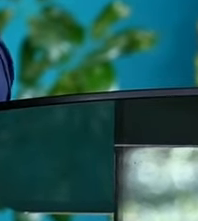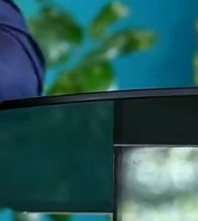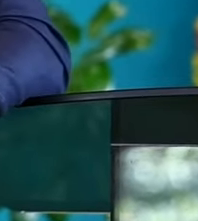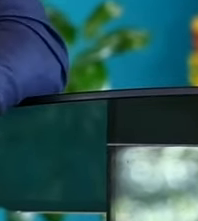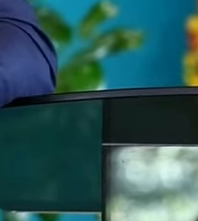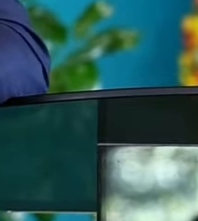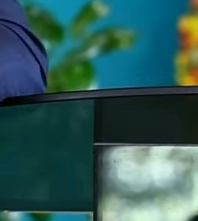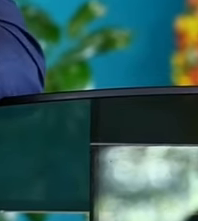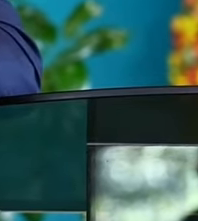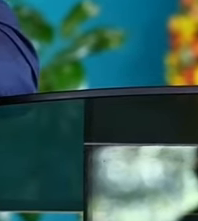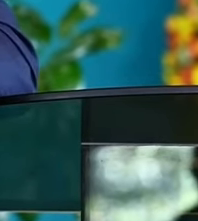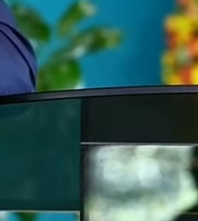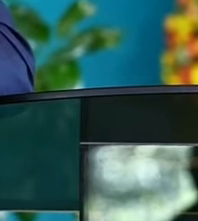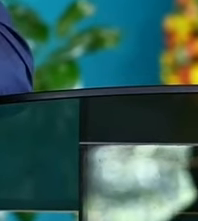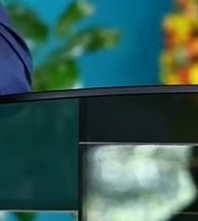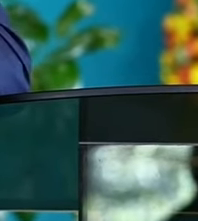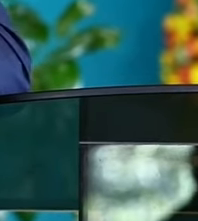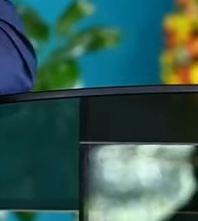dim.